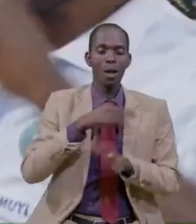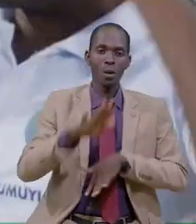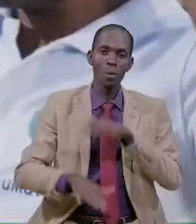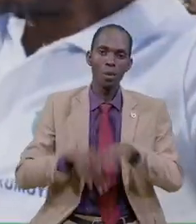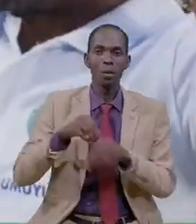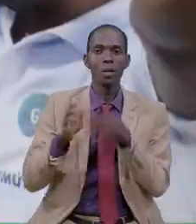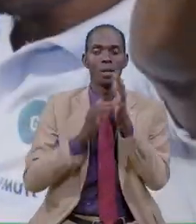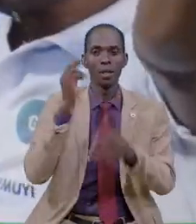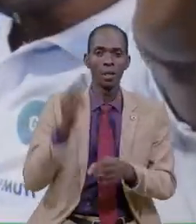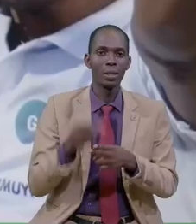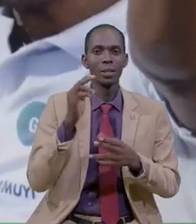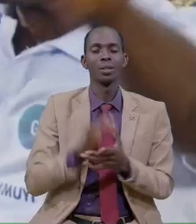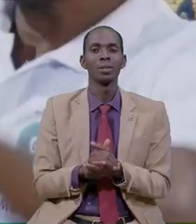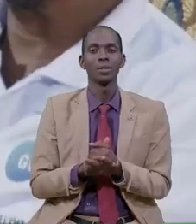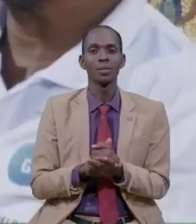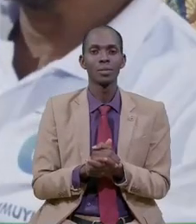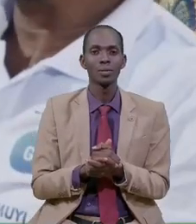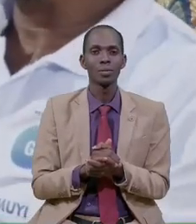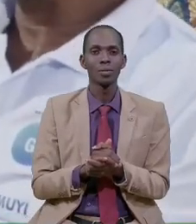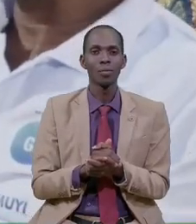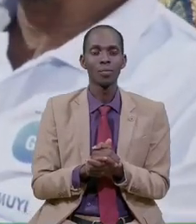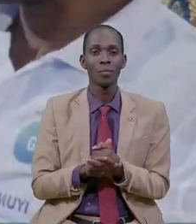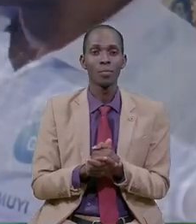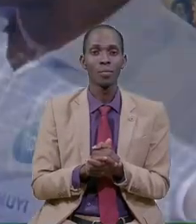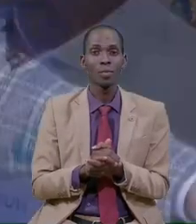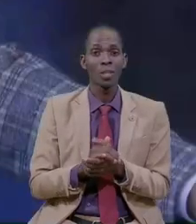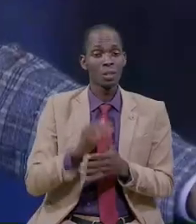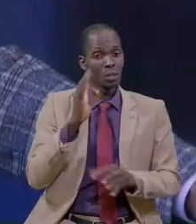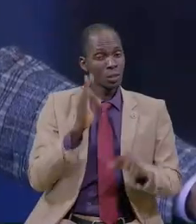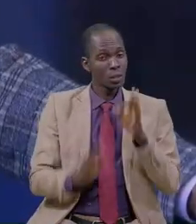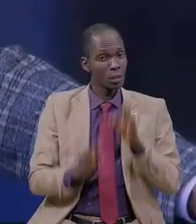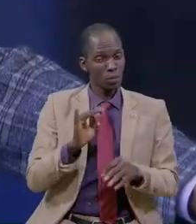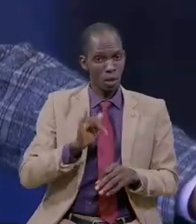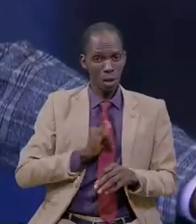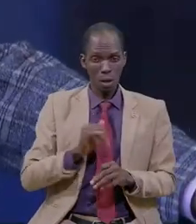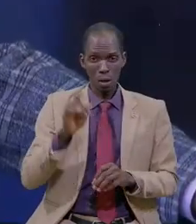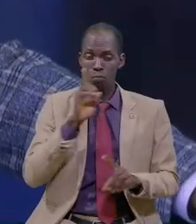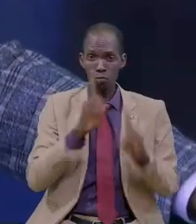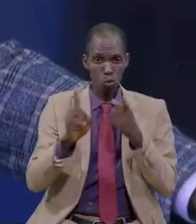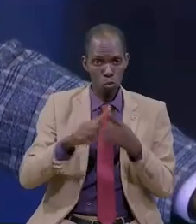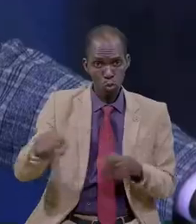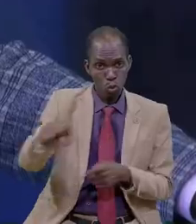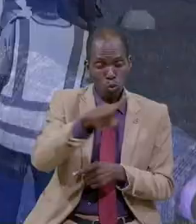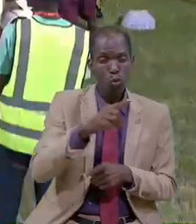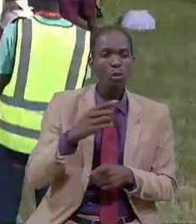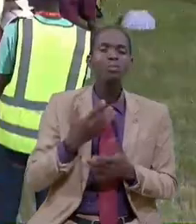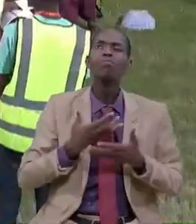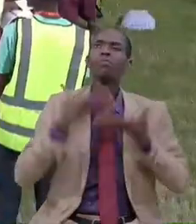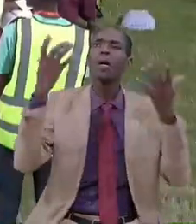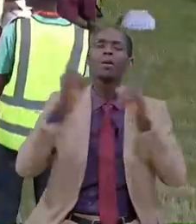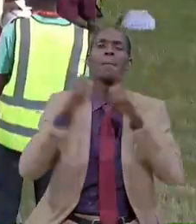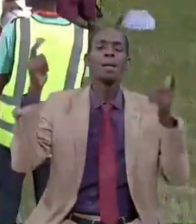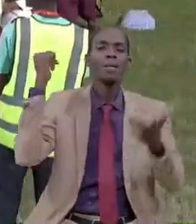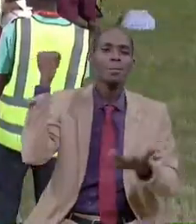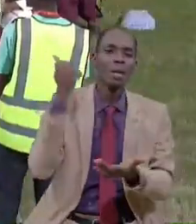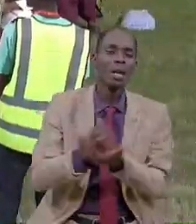pieds paralysés vont recevoir la force, va te lever, marcher. I'm talking about you, say a good amen. Je parle